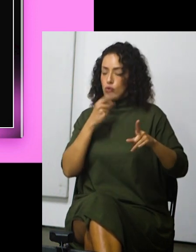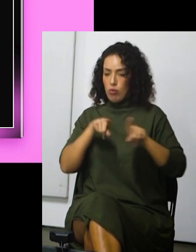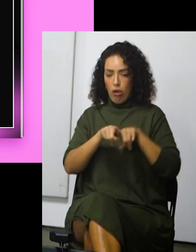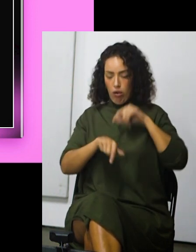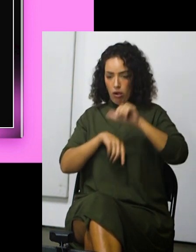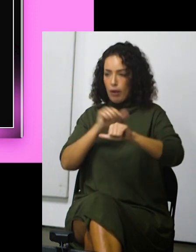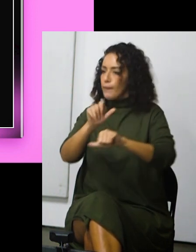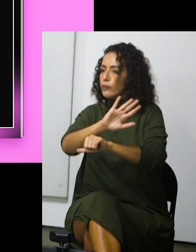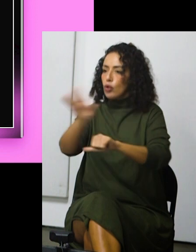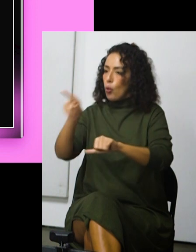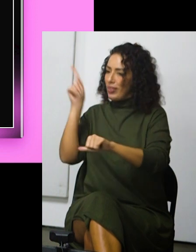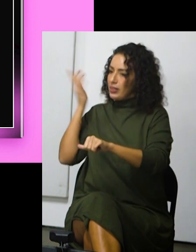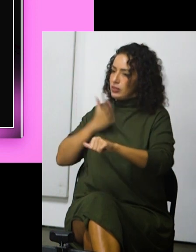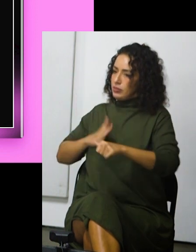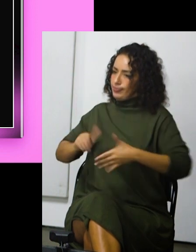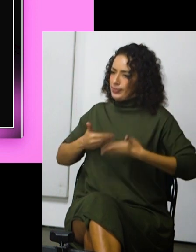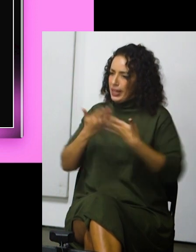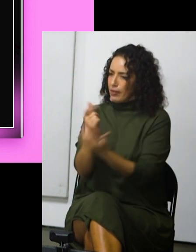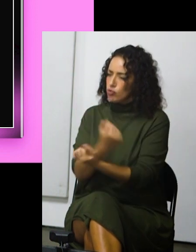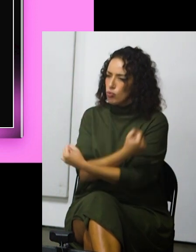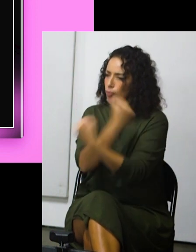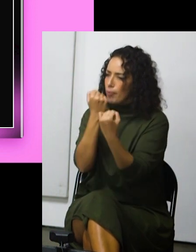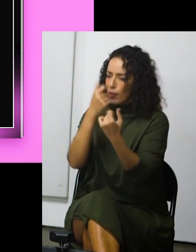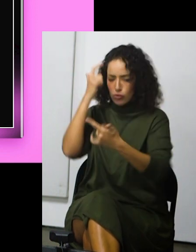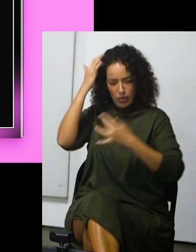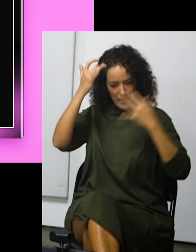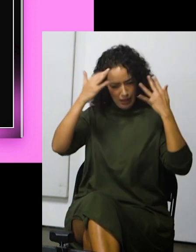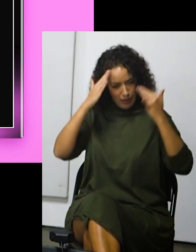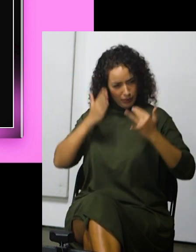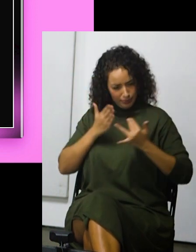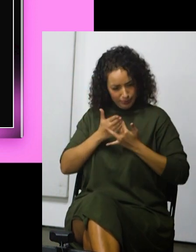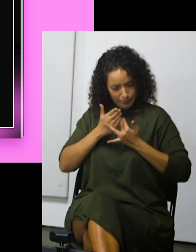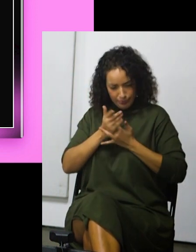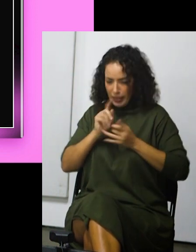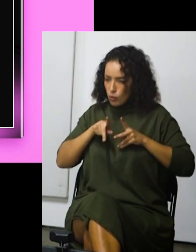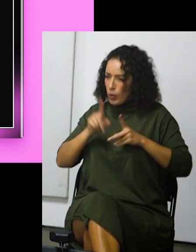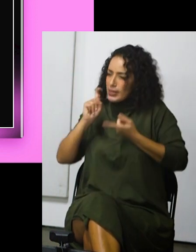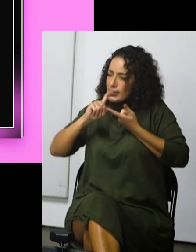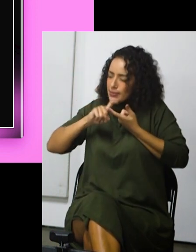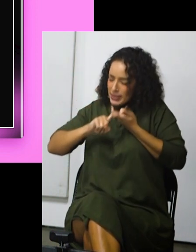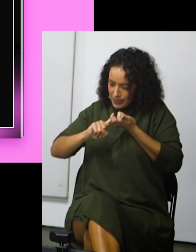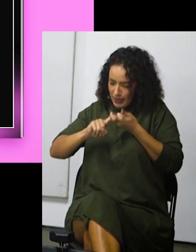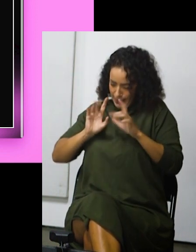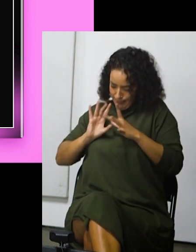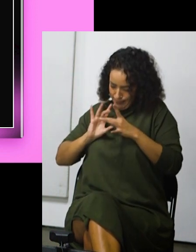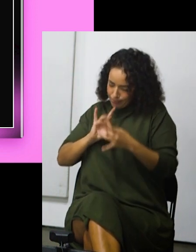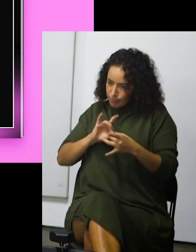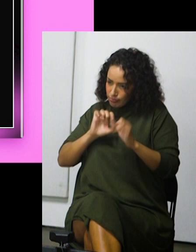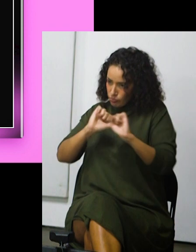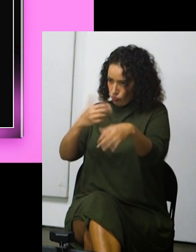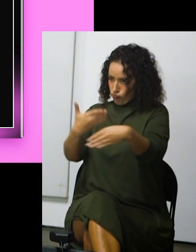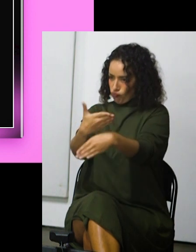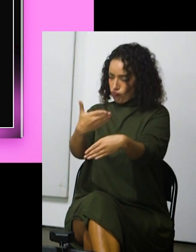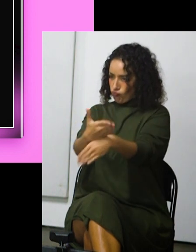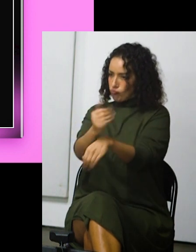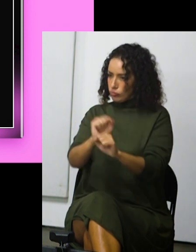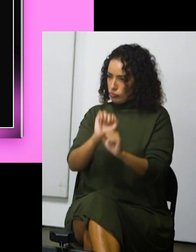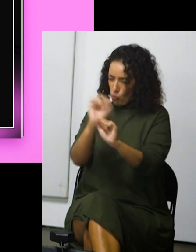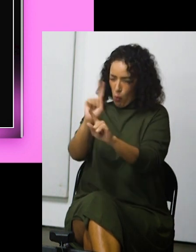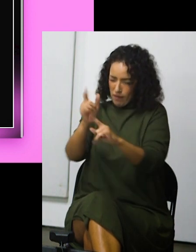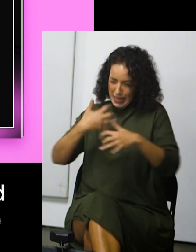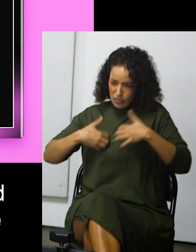think about accessibility in a contingent and specific way, most relevant to your work, project, publication, press, or